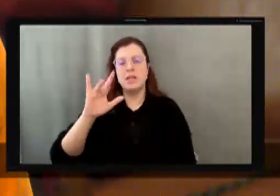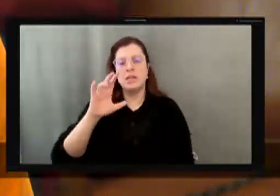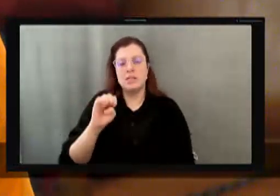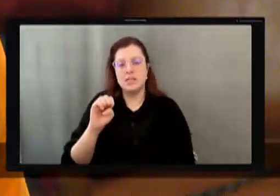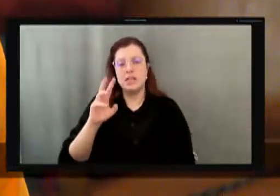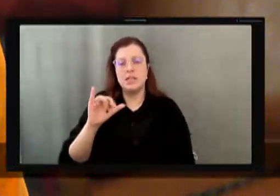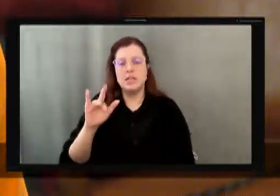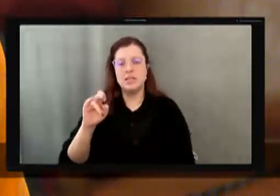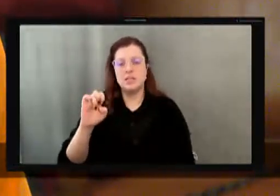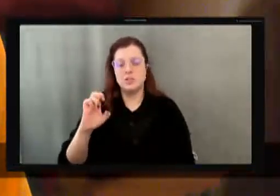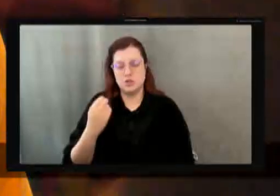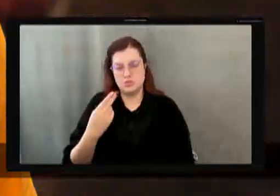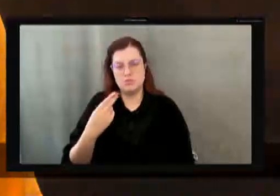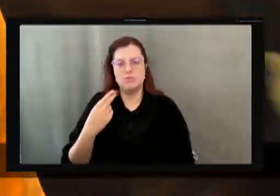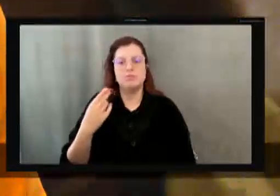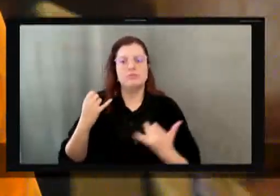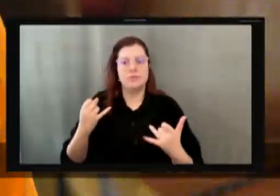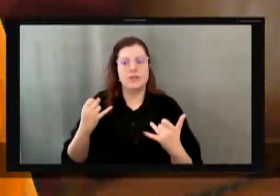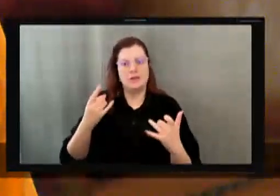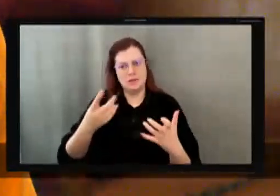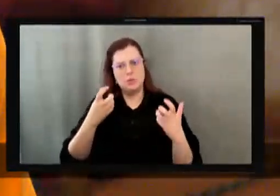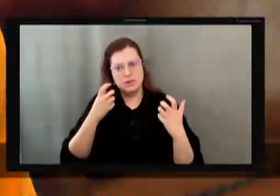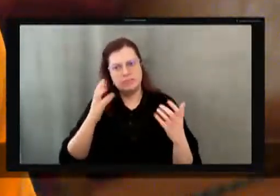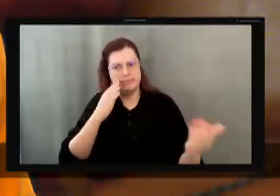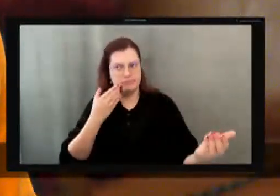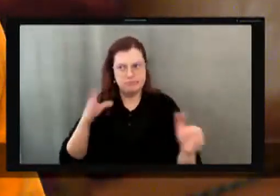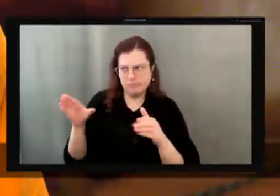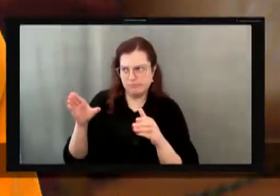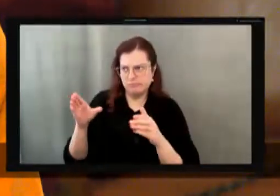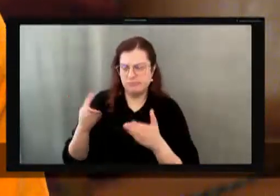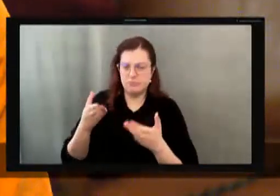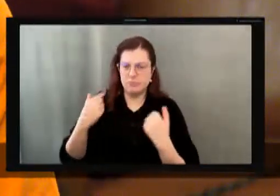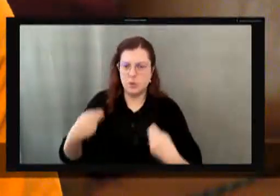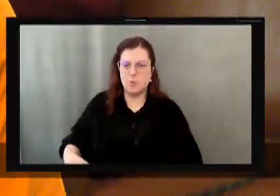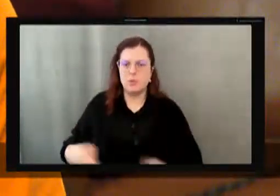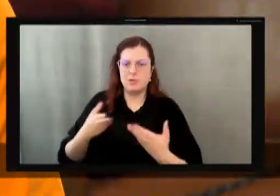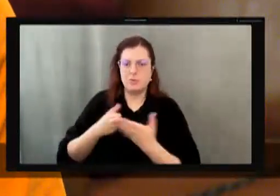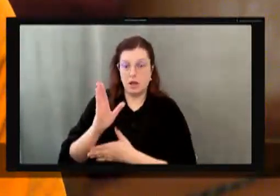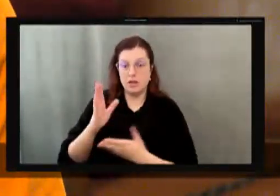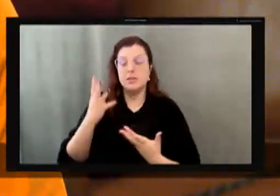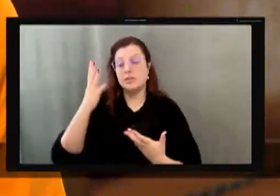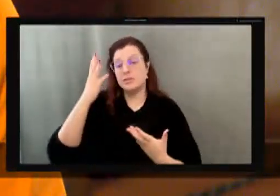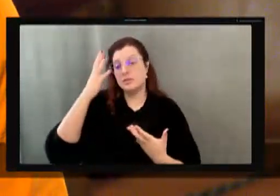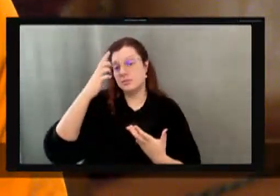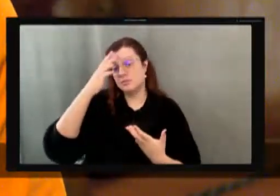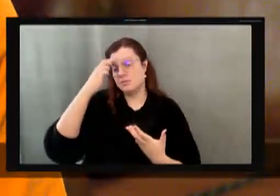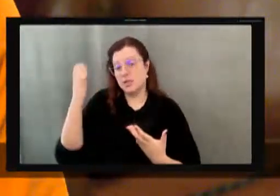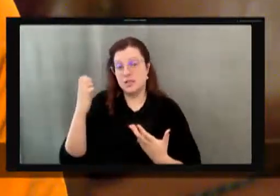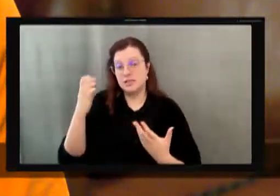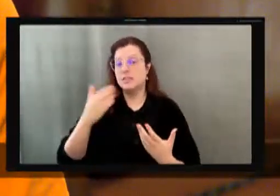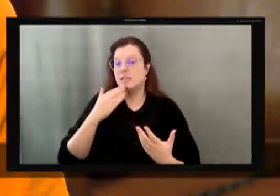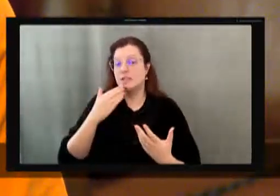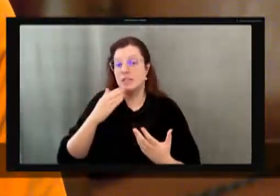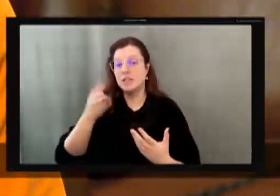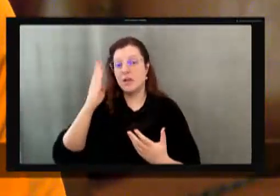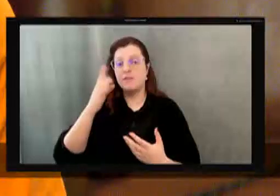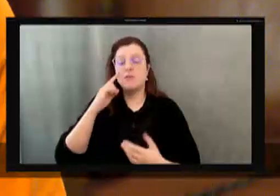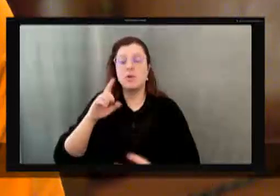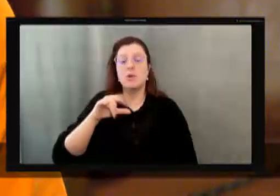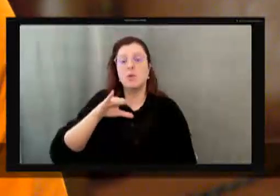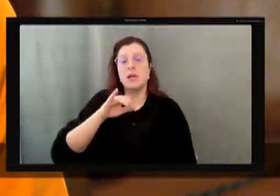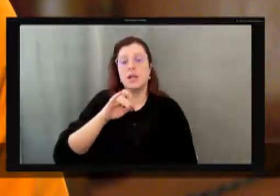go ahead and redirect human rights. Because thank God for the Quakers, thank God for